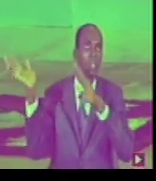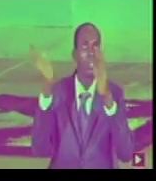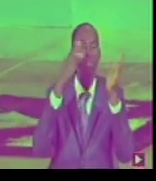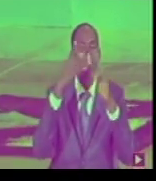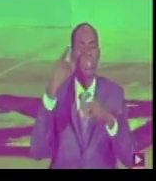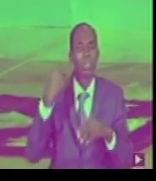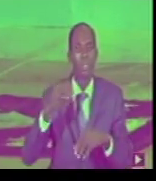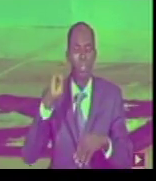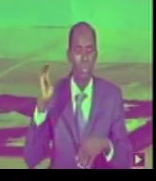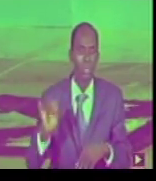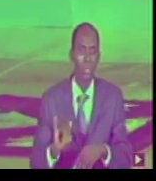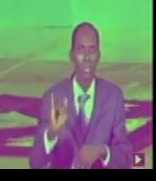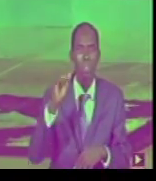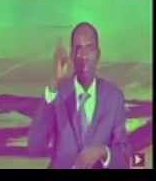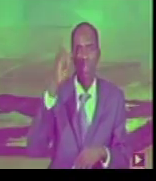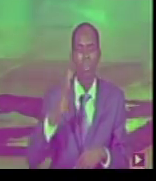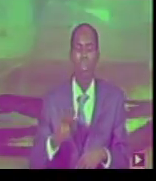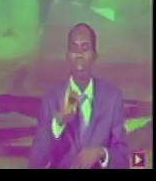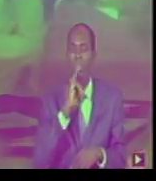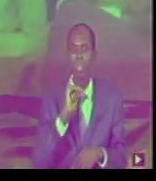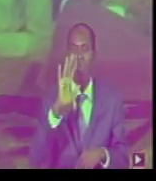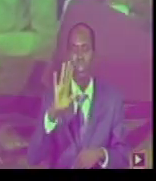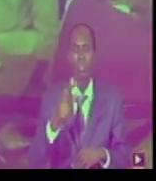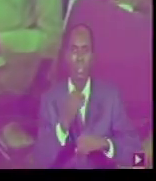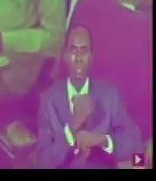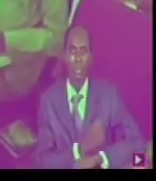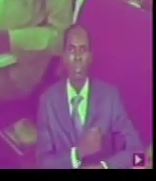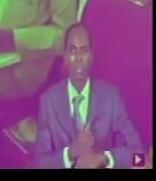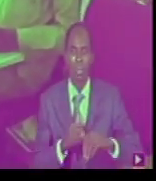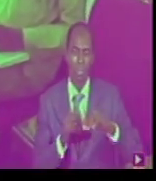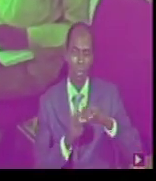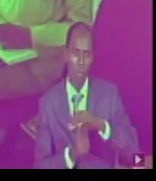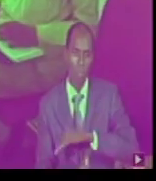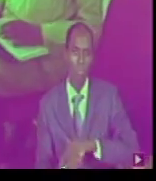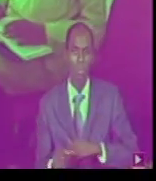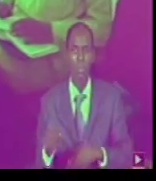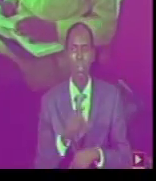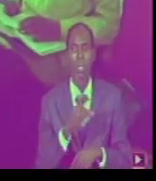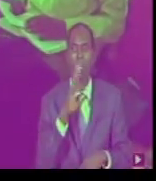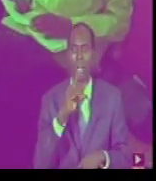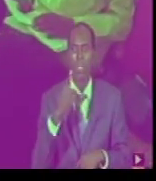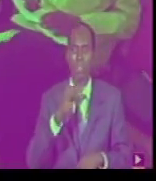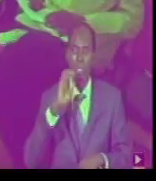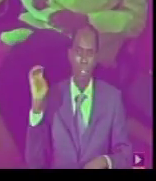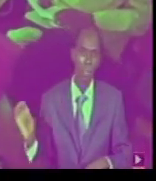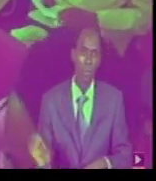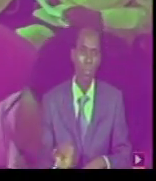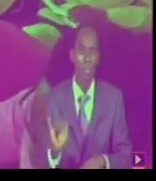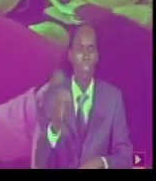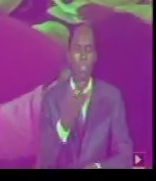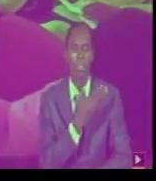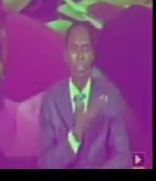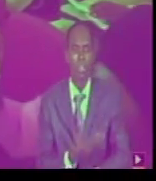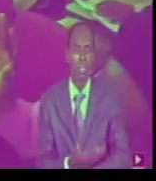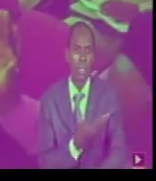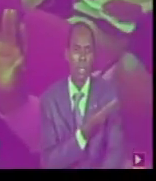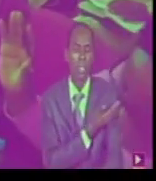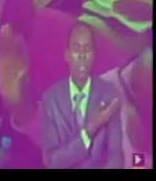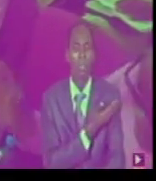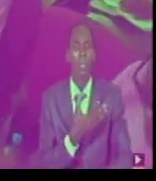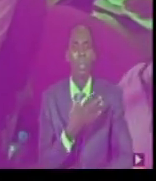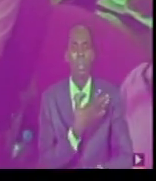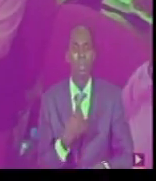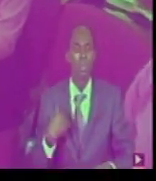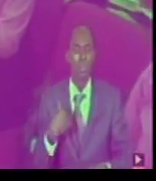refuge. Underneath you are the everlasting arms. He shall thrust out the